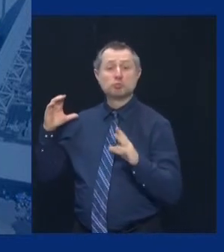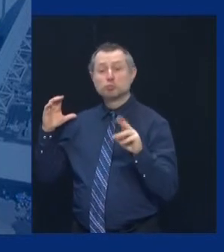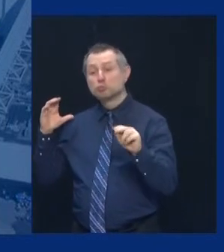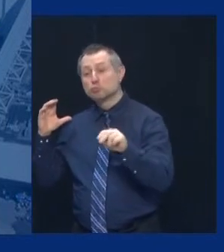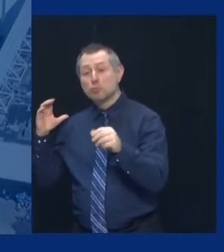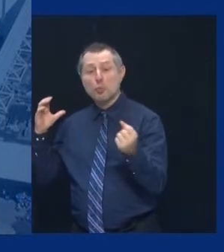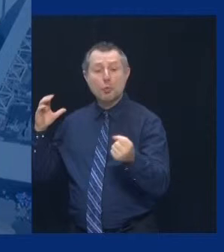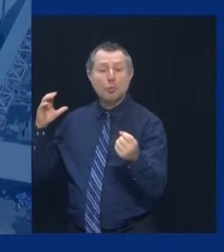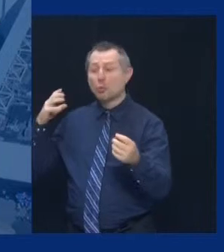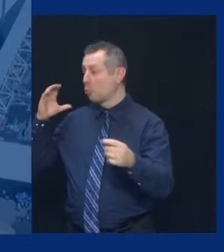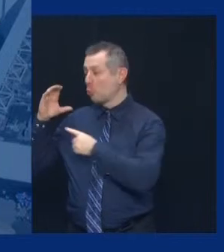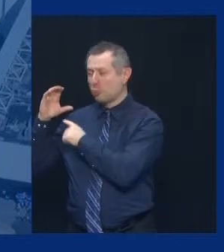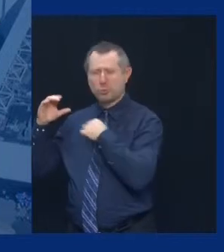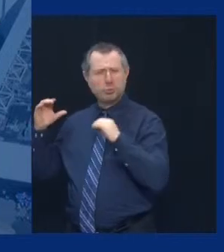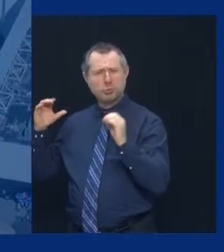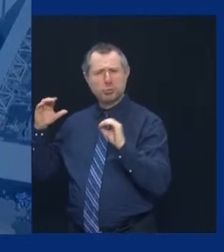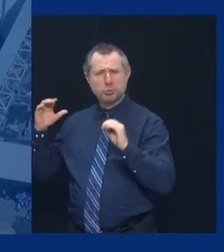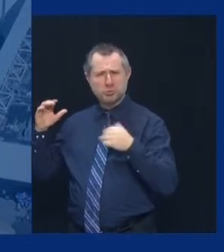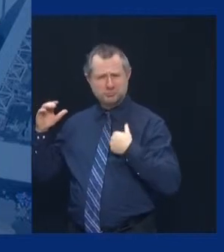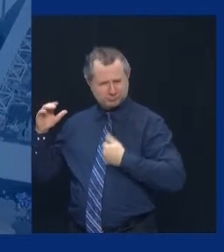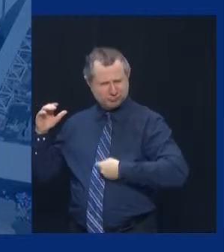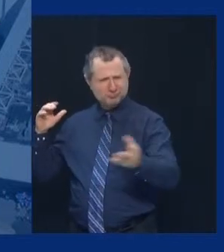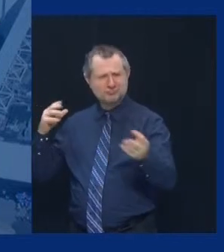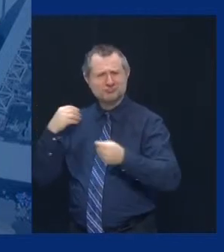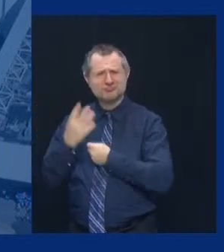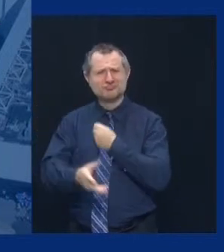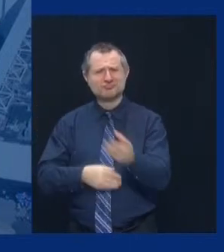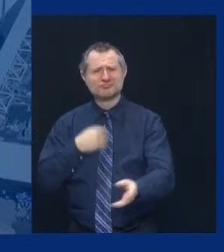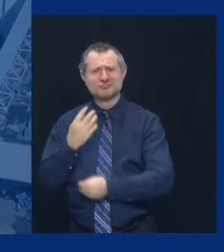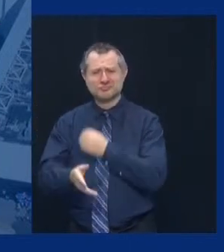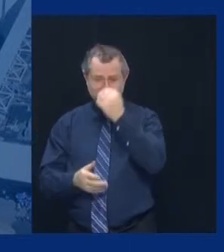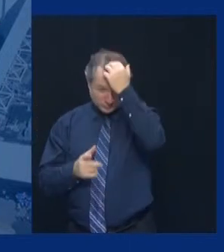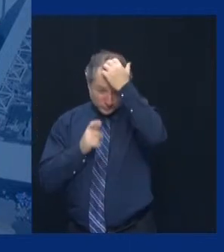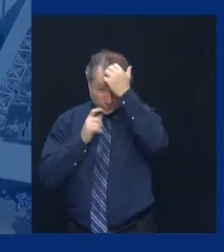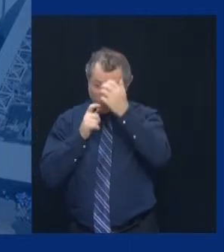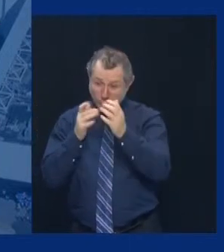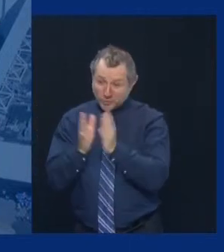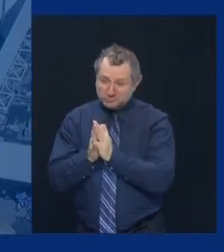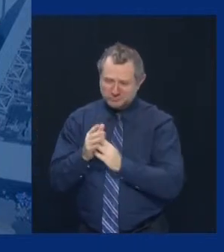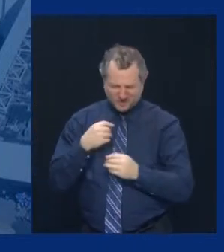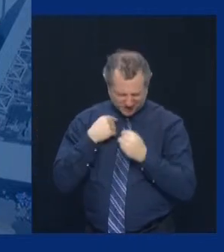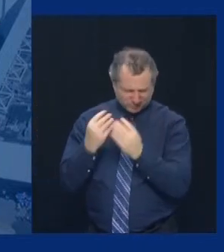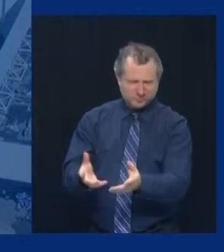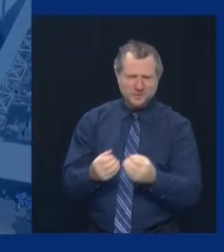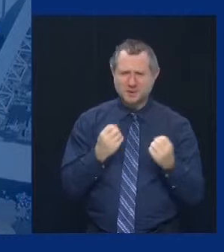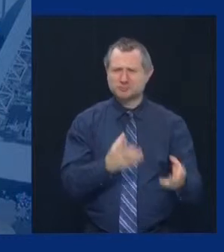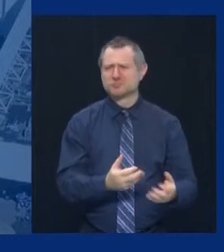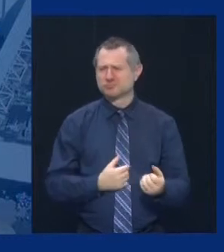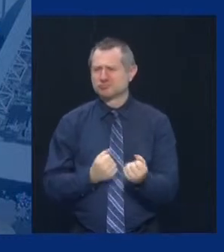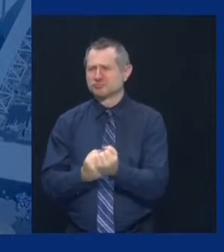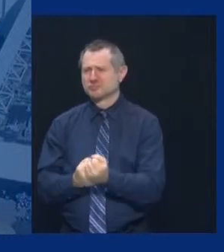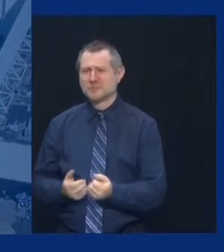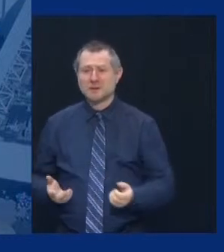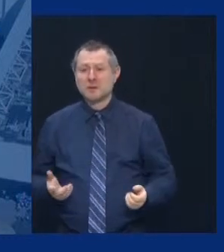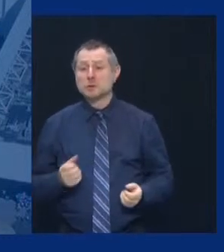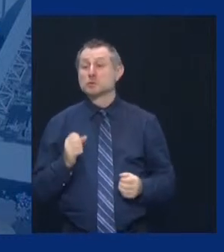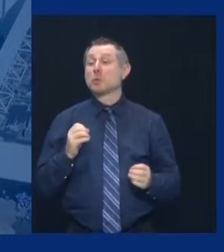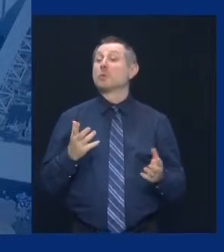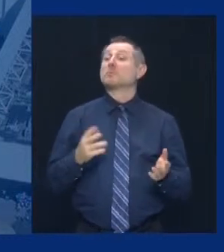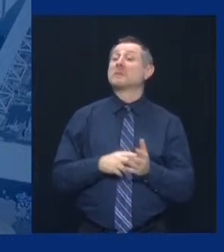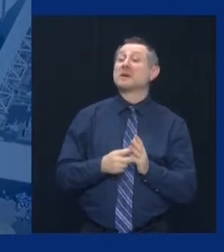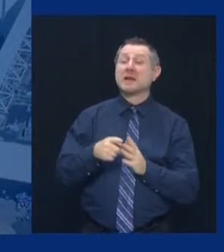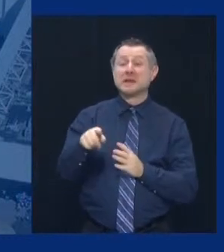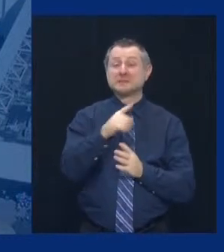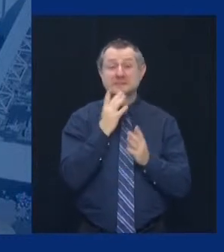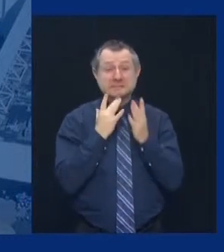testing that has been requested by a local government, local Department of Health. So it's not that we have a shortage of